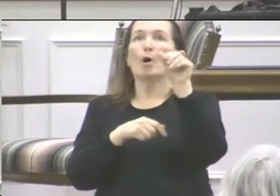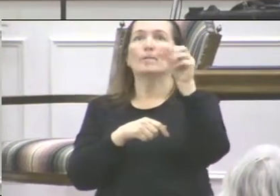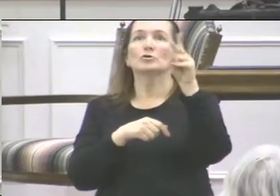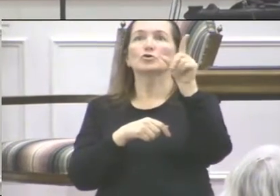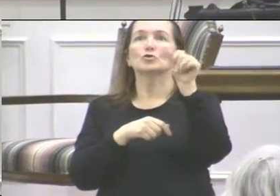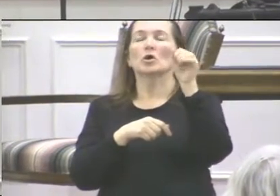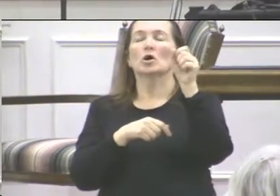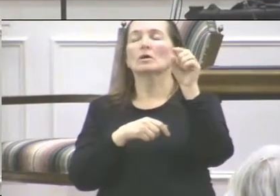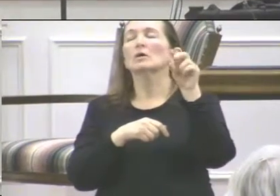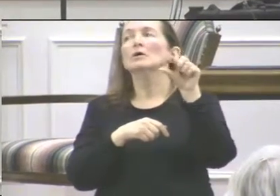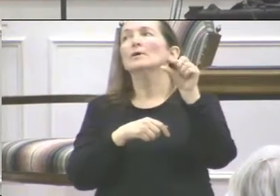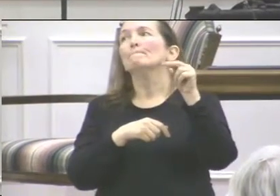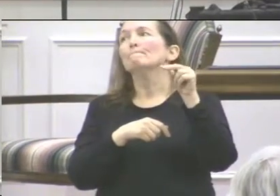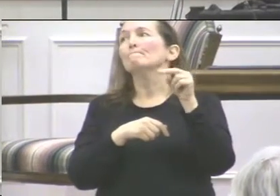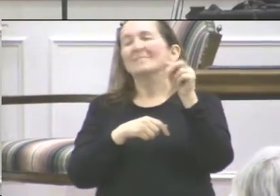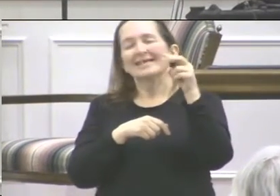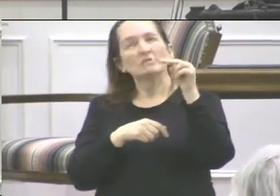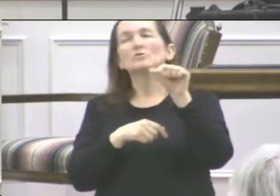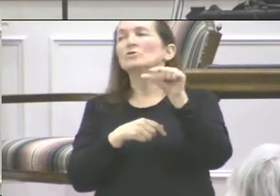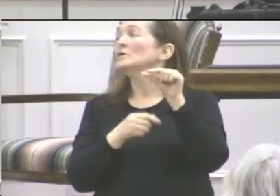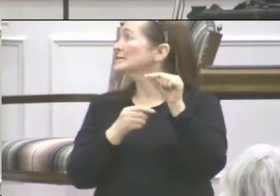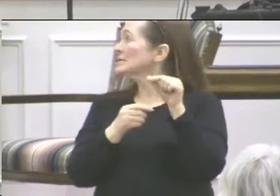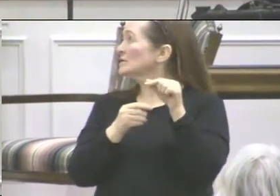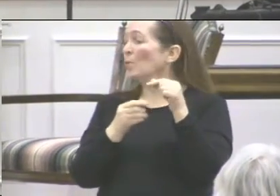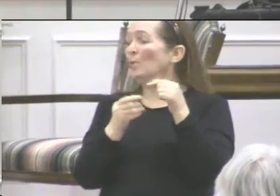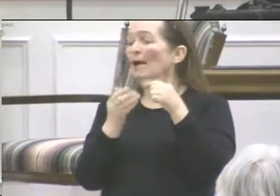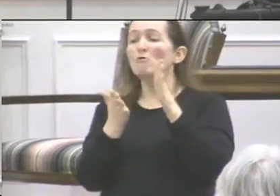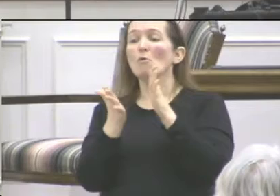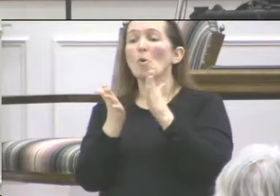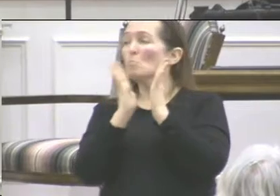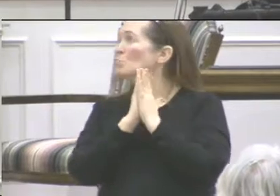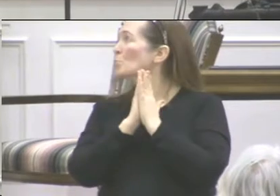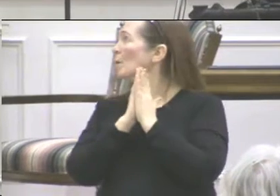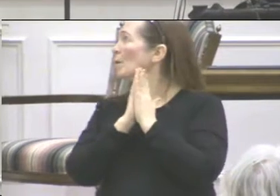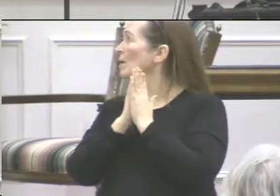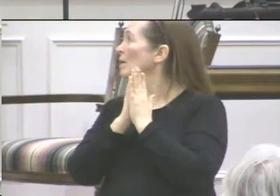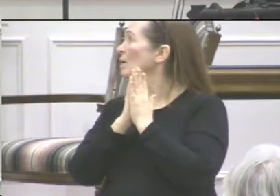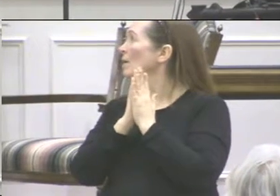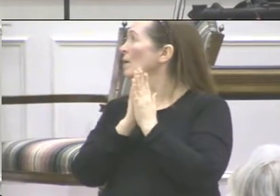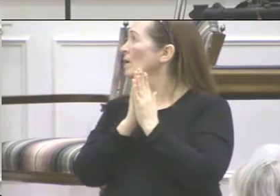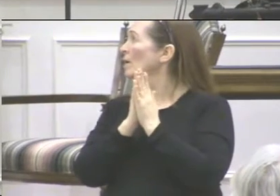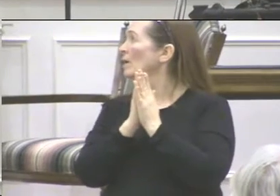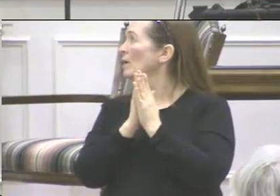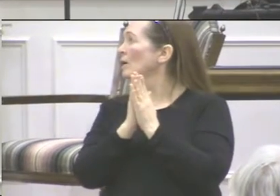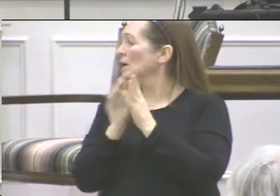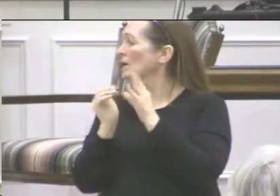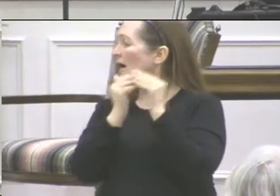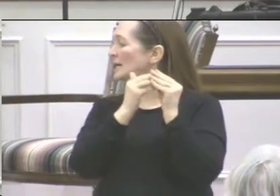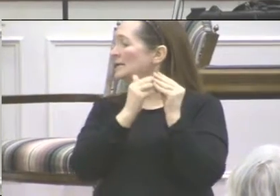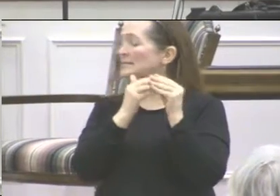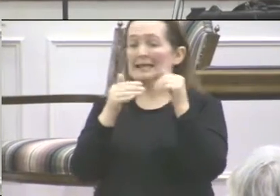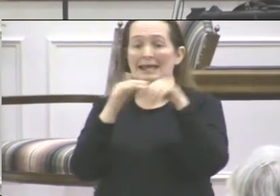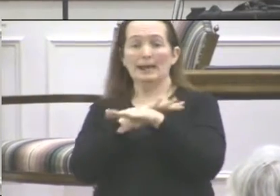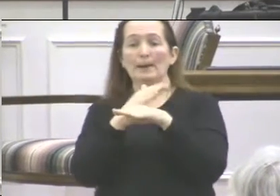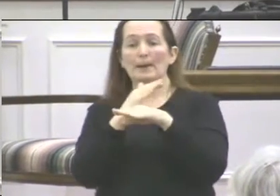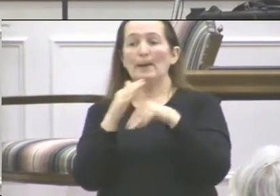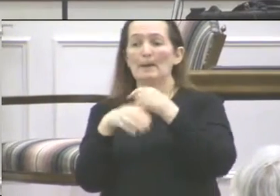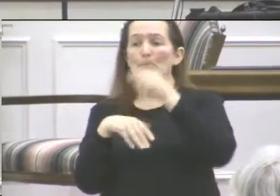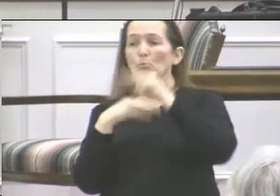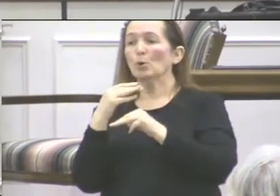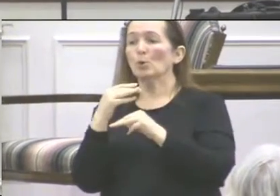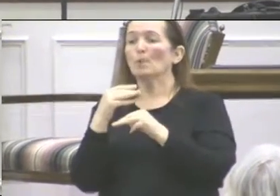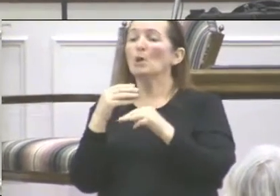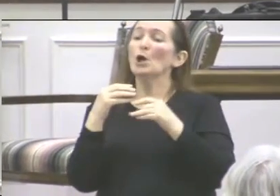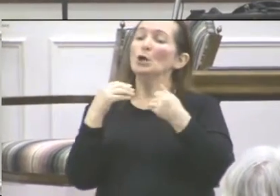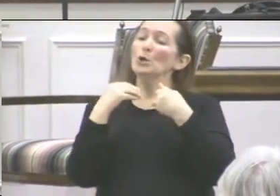And in these prayer guides, you will get a daily idea of how to pray for the North American missions.